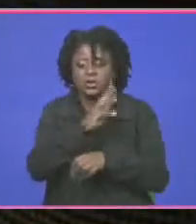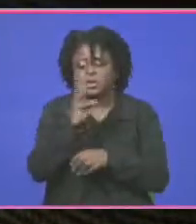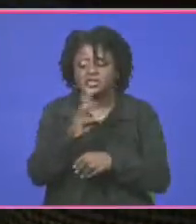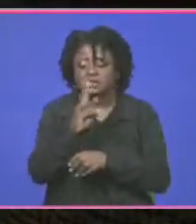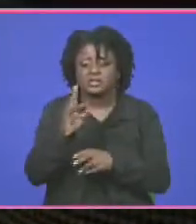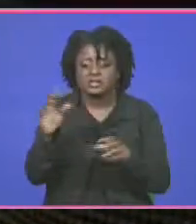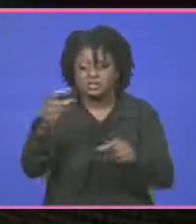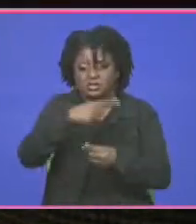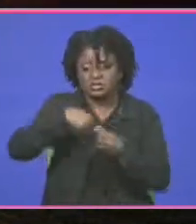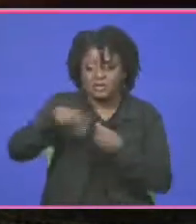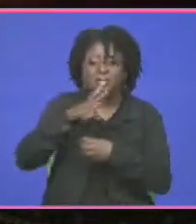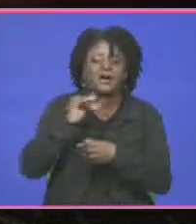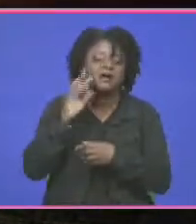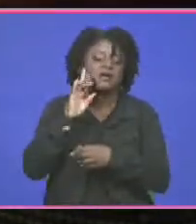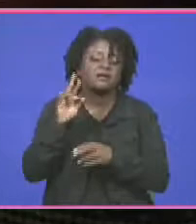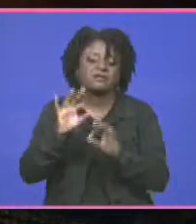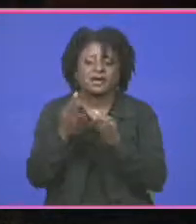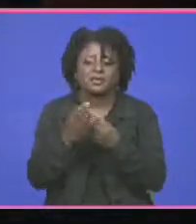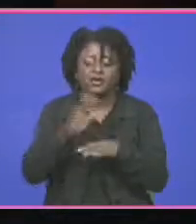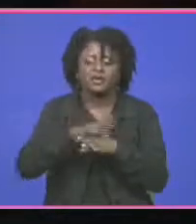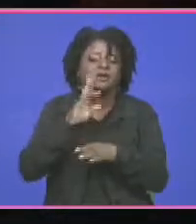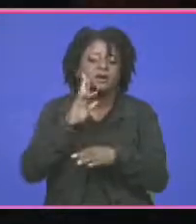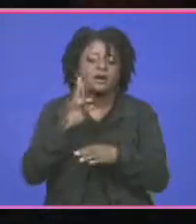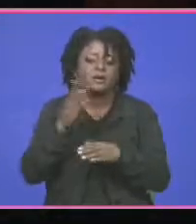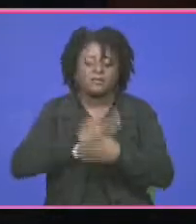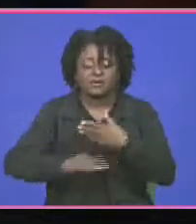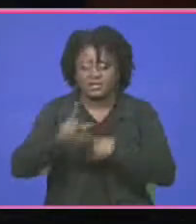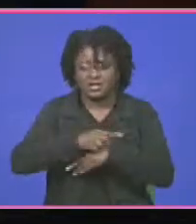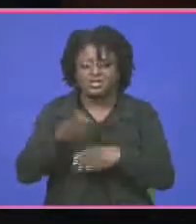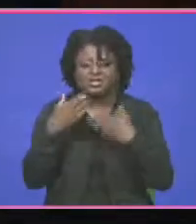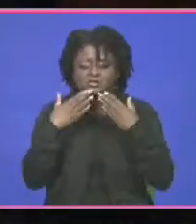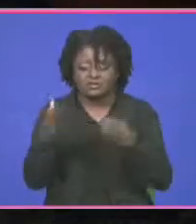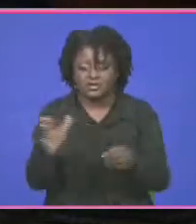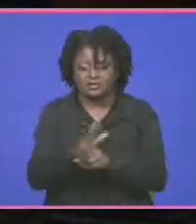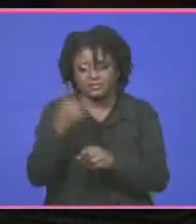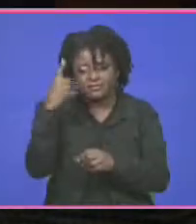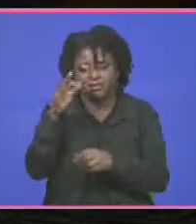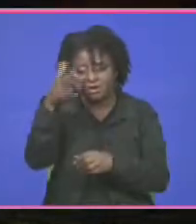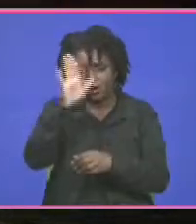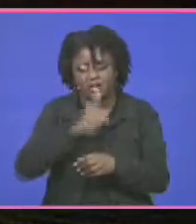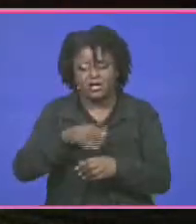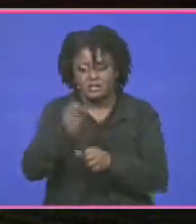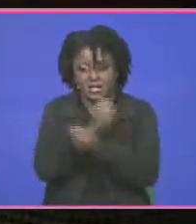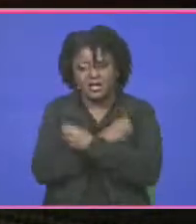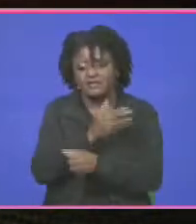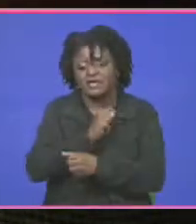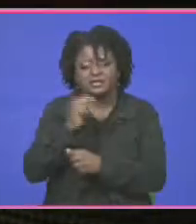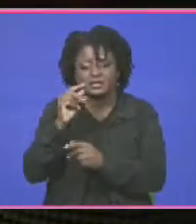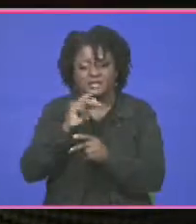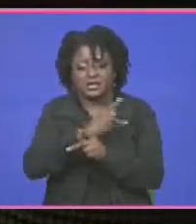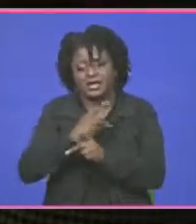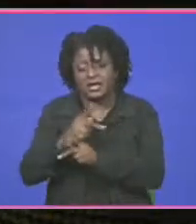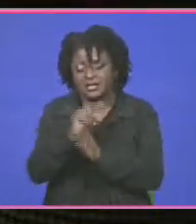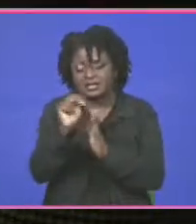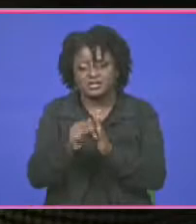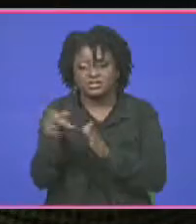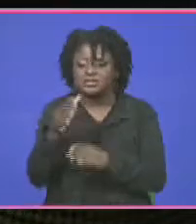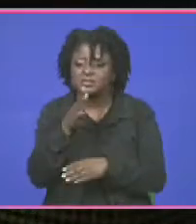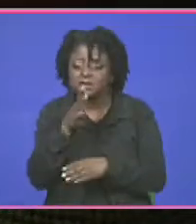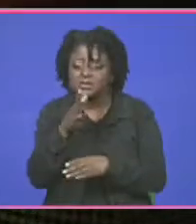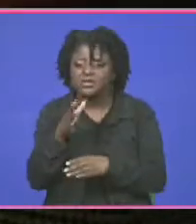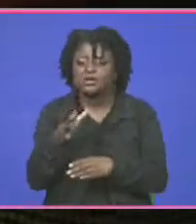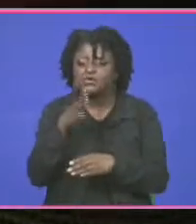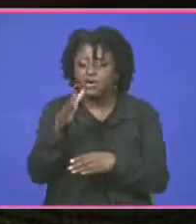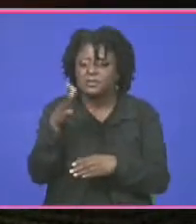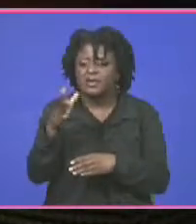centenarian told us that on her birthday, she's grateful for God's love and kindness. Smith is a mother, grandmother, and even